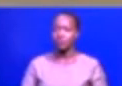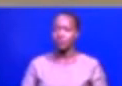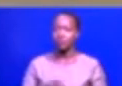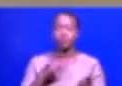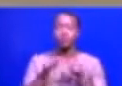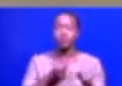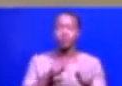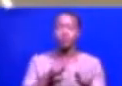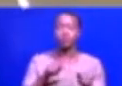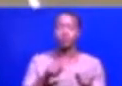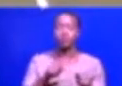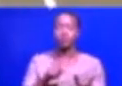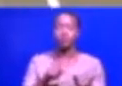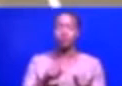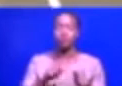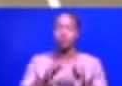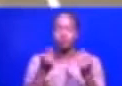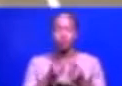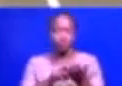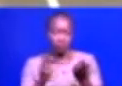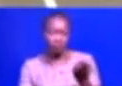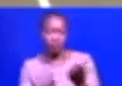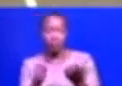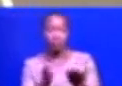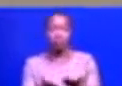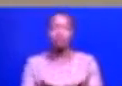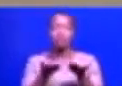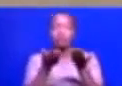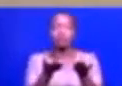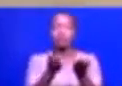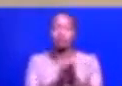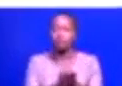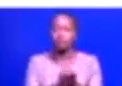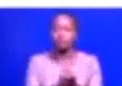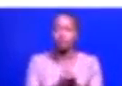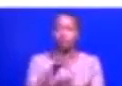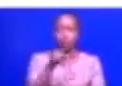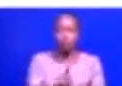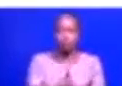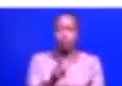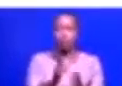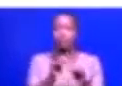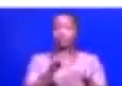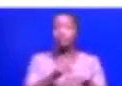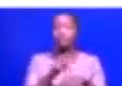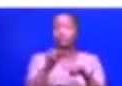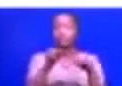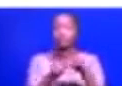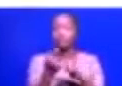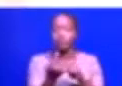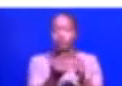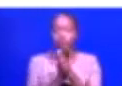that get relegated and those that get promoted, just especially for the Premier League and Division One. Just tell us that